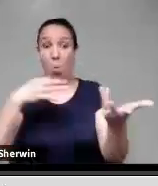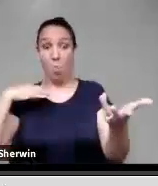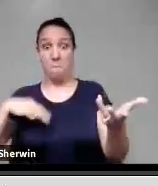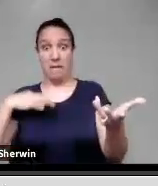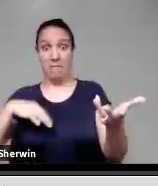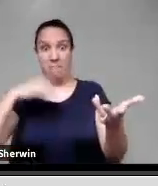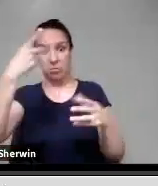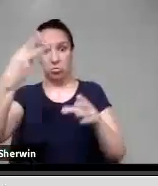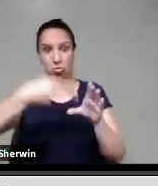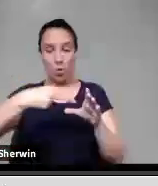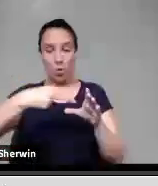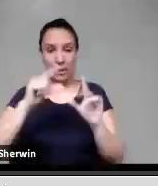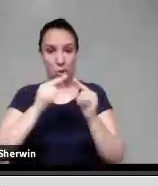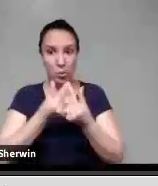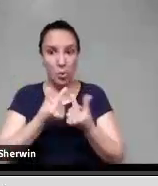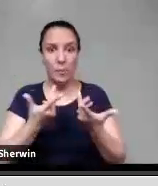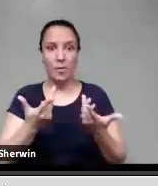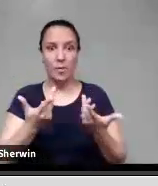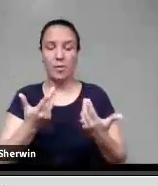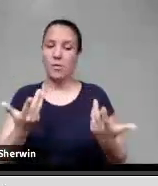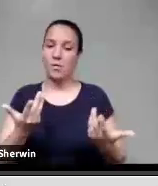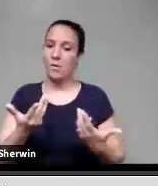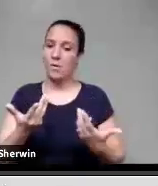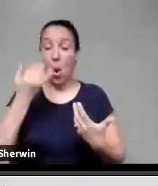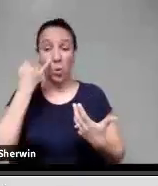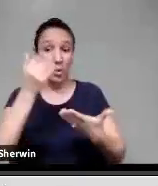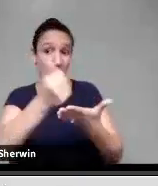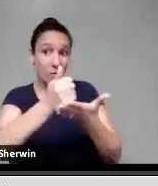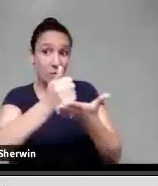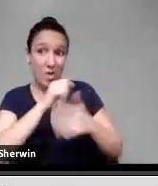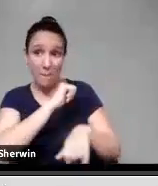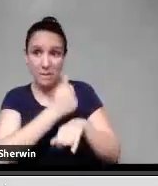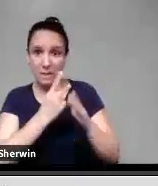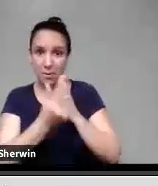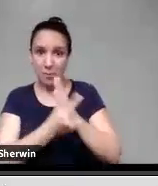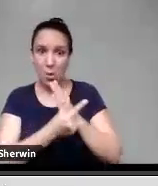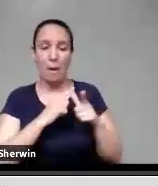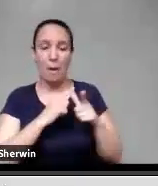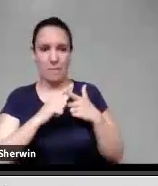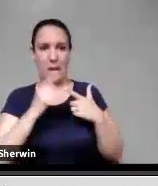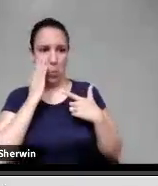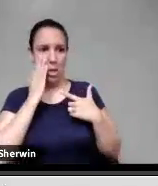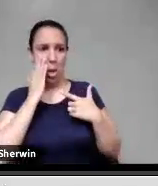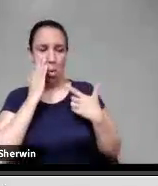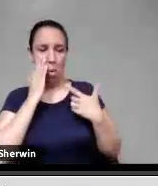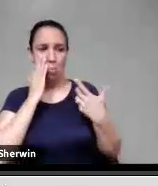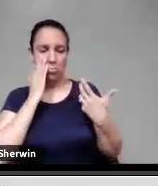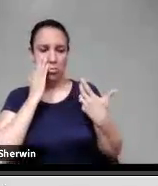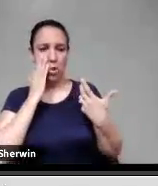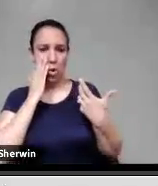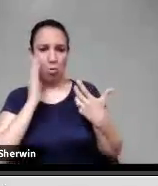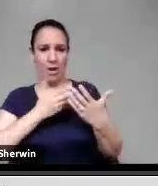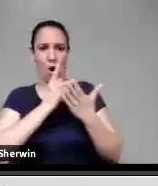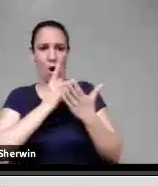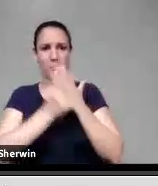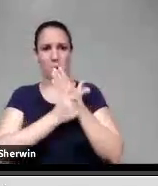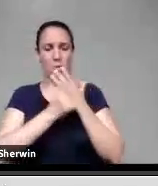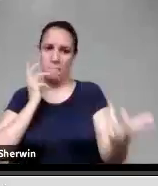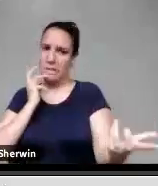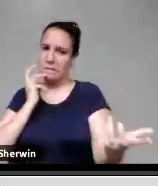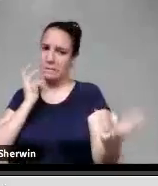benefits? Well, the benefits are things like, if you help us design this, then we know that we're designing a program that's exactly what